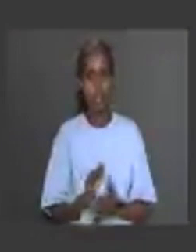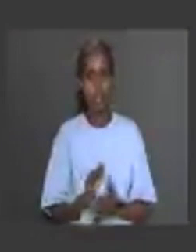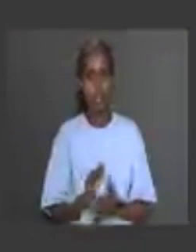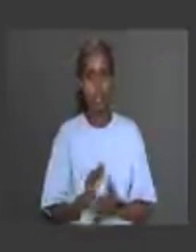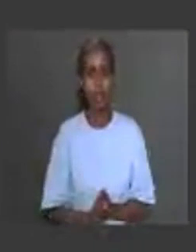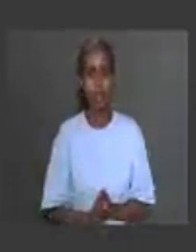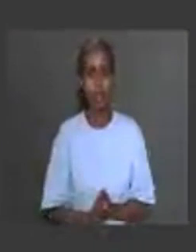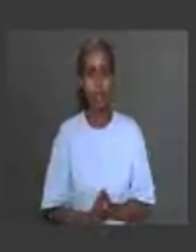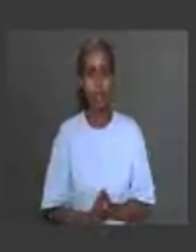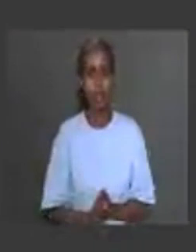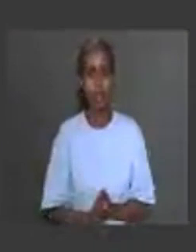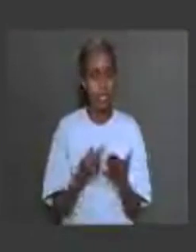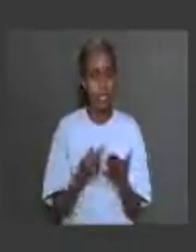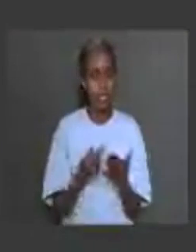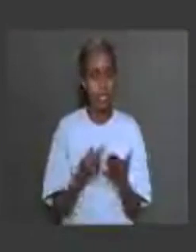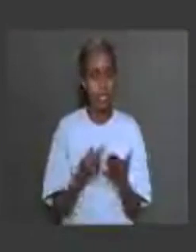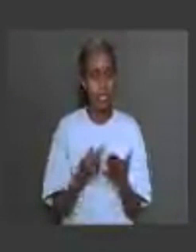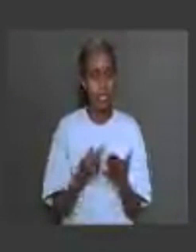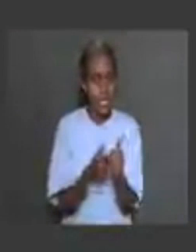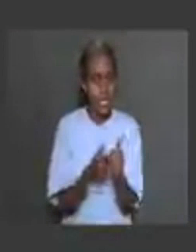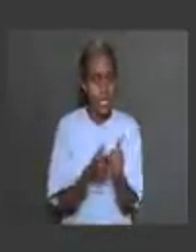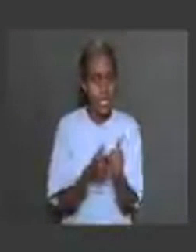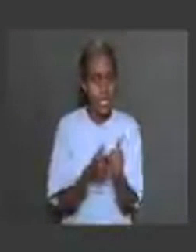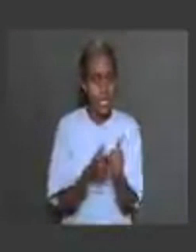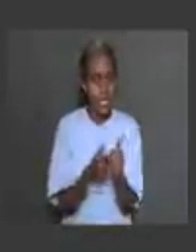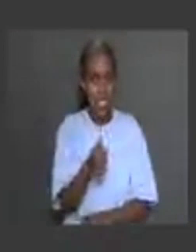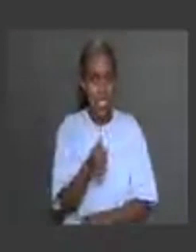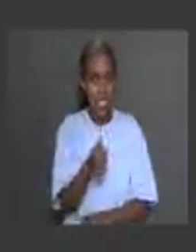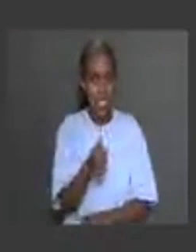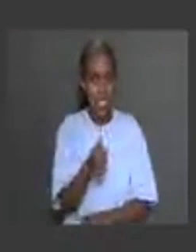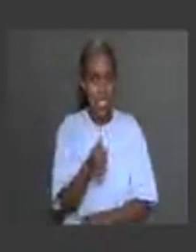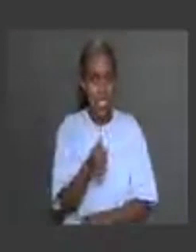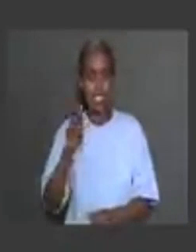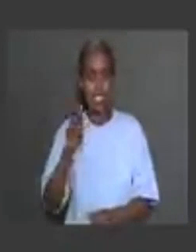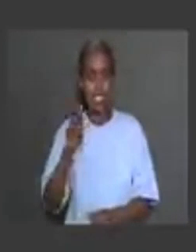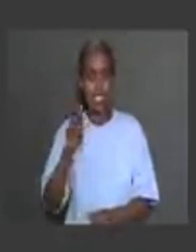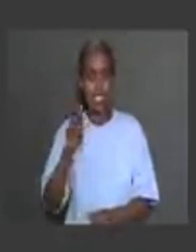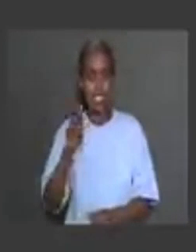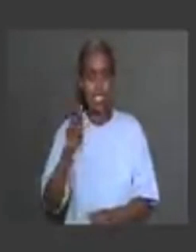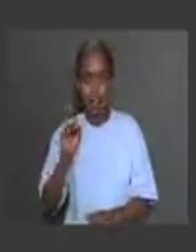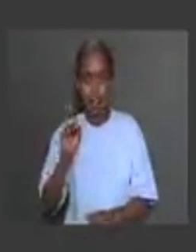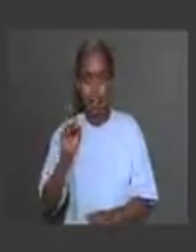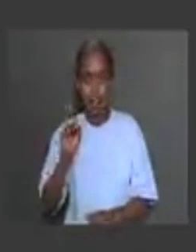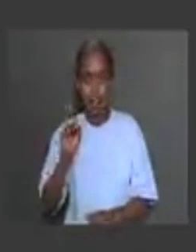Let the series a sub n